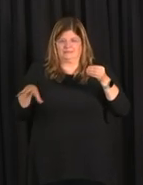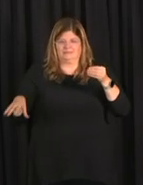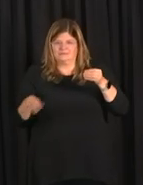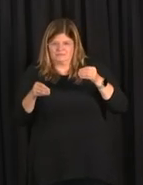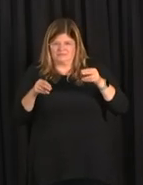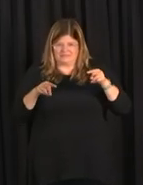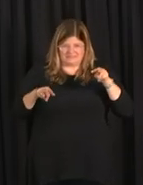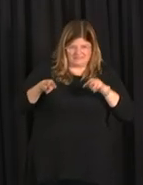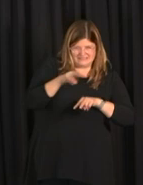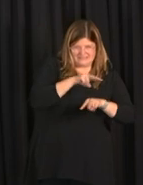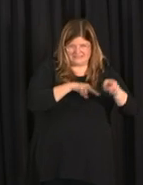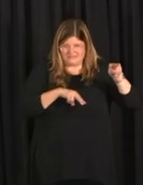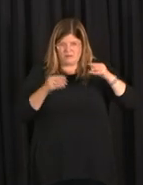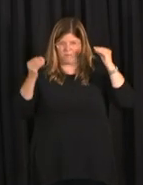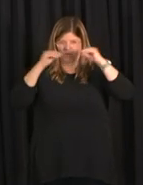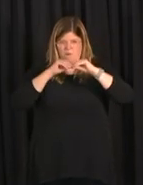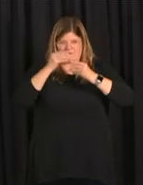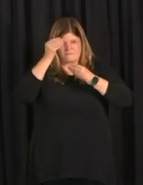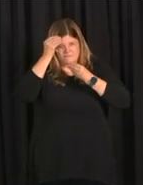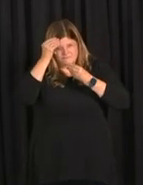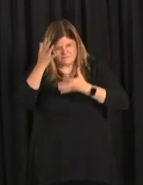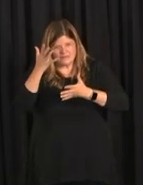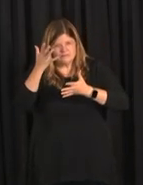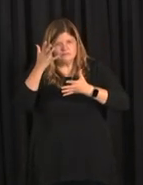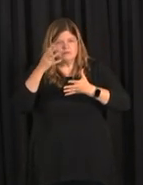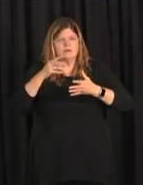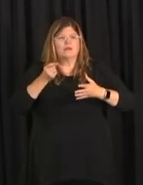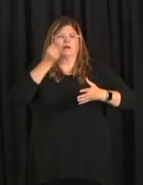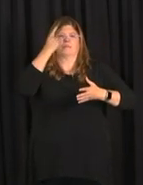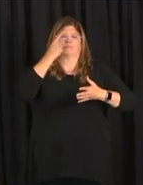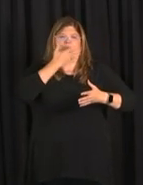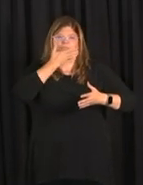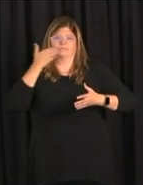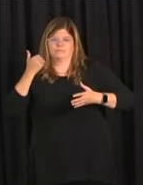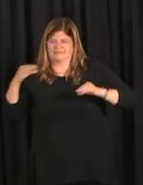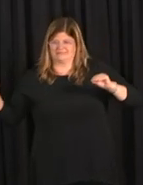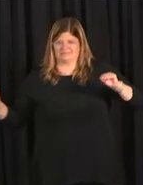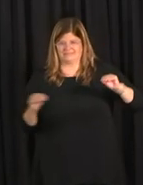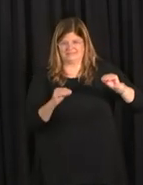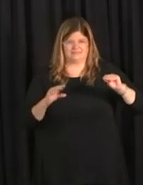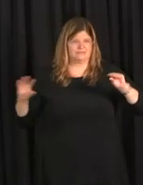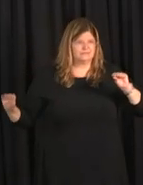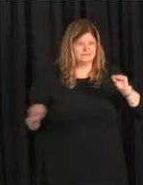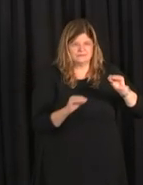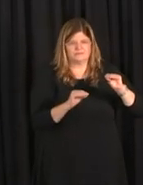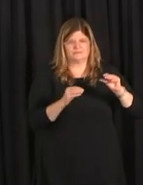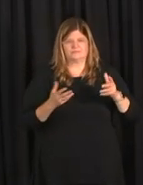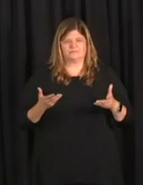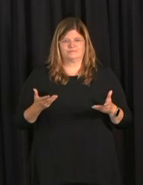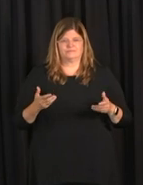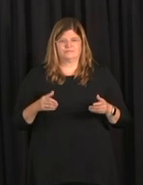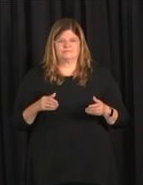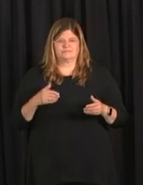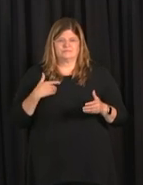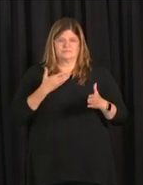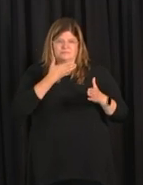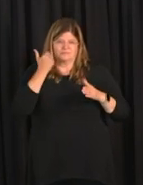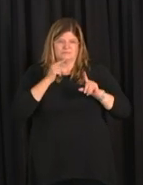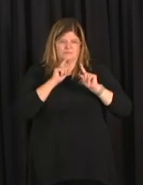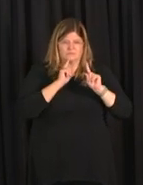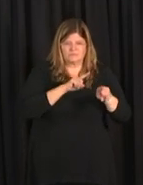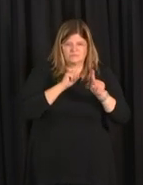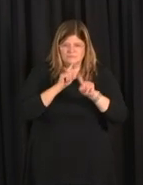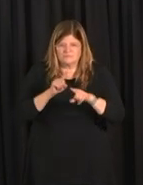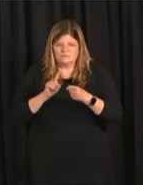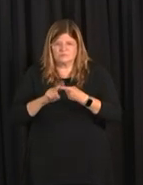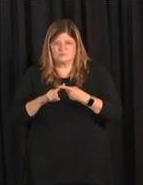about the quantitative things that help put together a good picture of how well we would be able to respond to outbreaks and